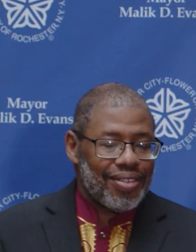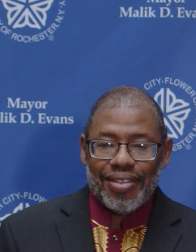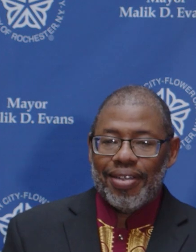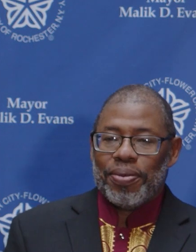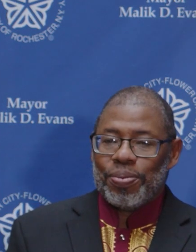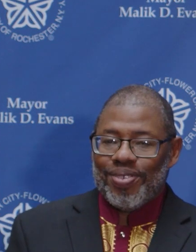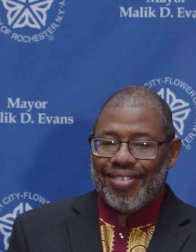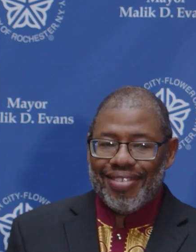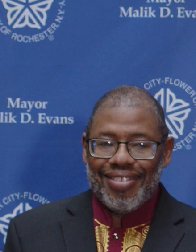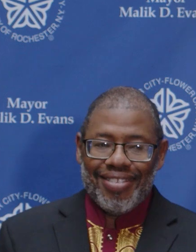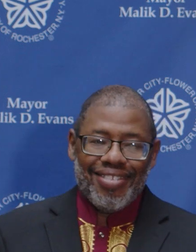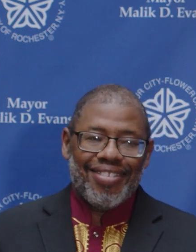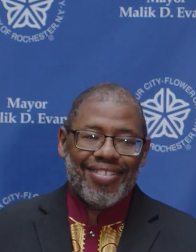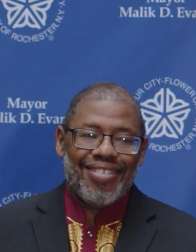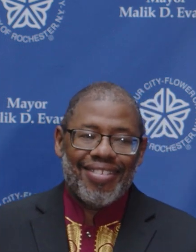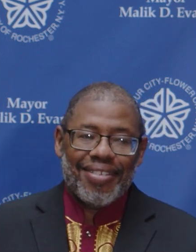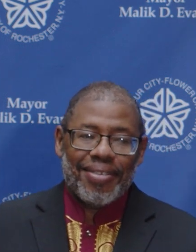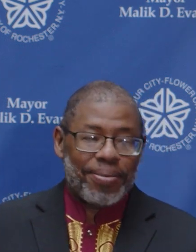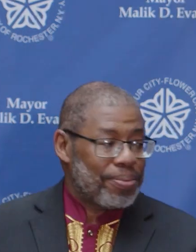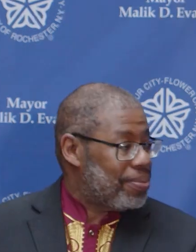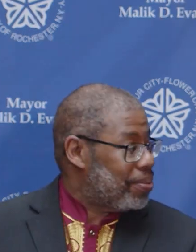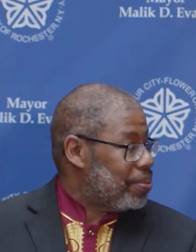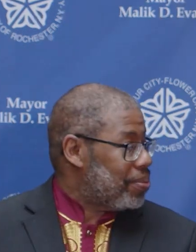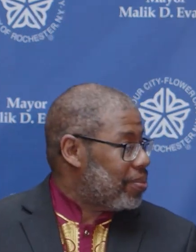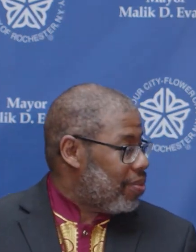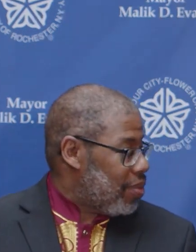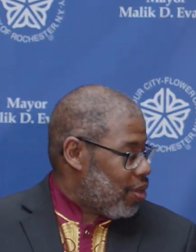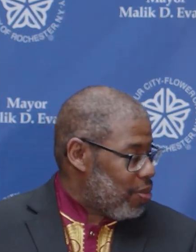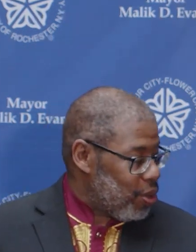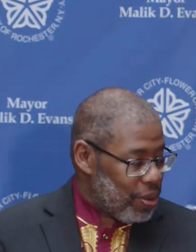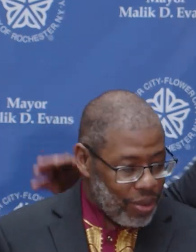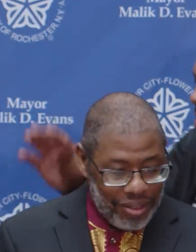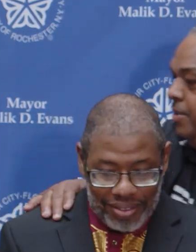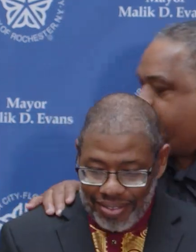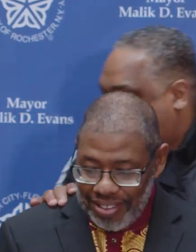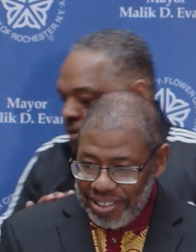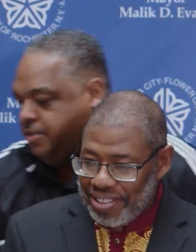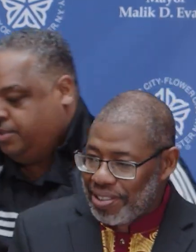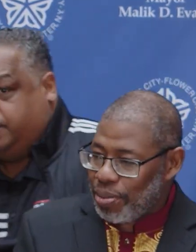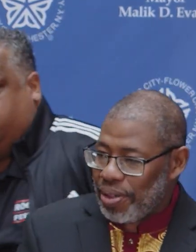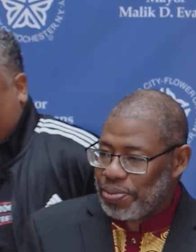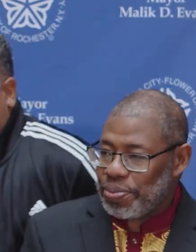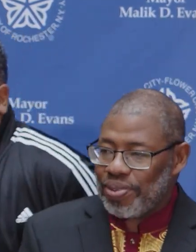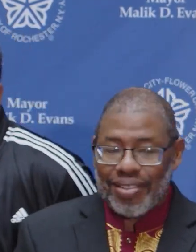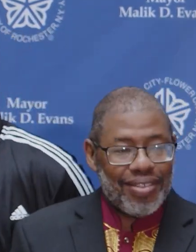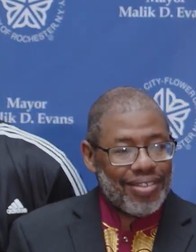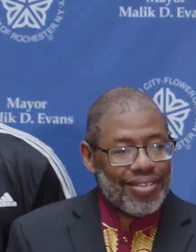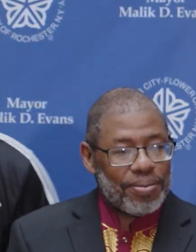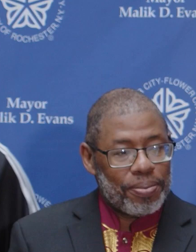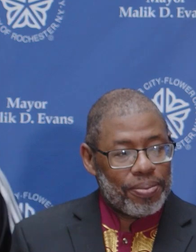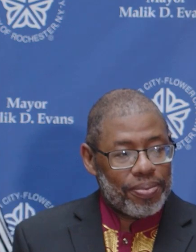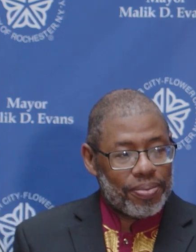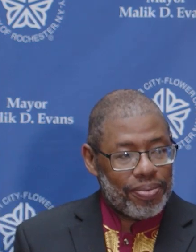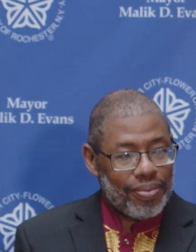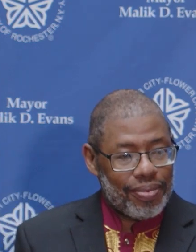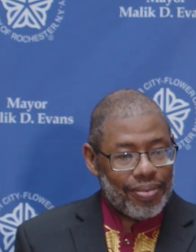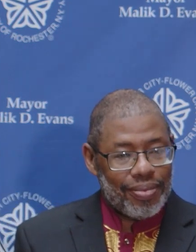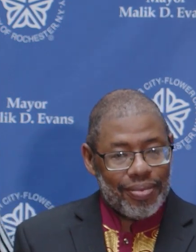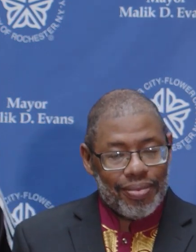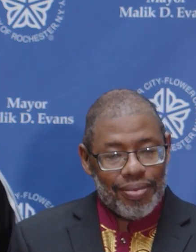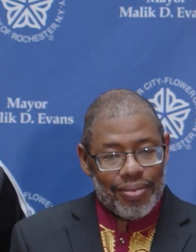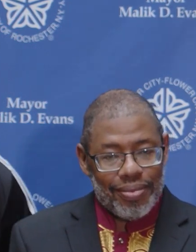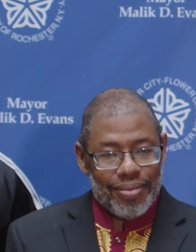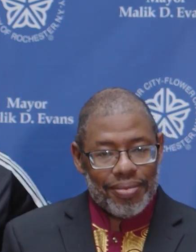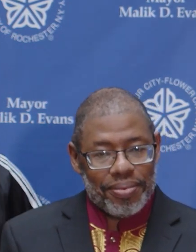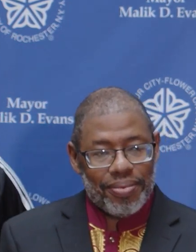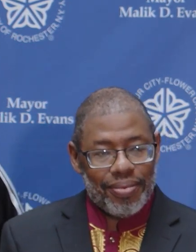Good afternoon, everyone. It is so good to see you all. I am joined here by Council Member